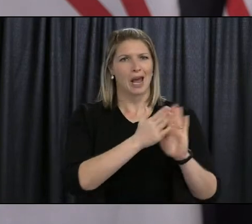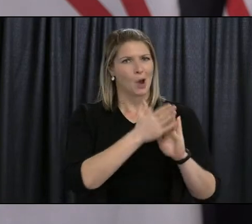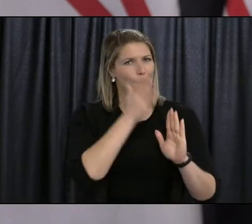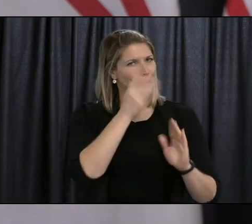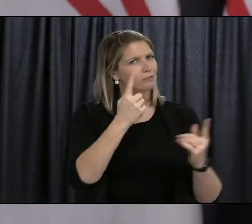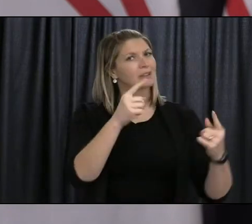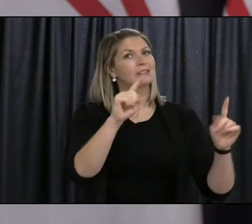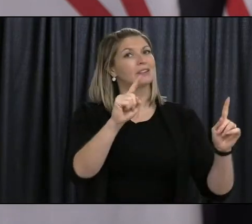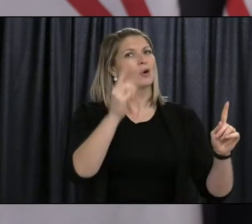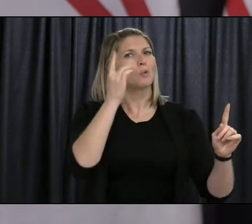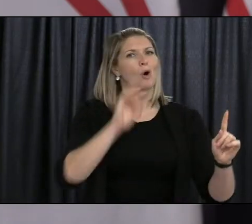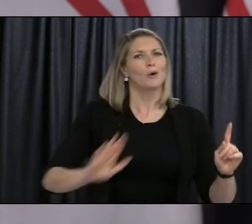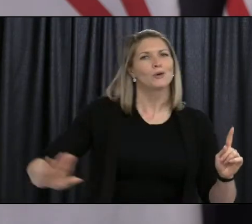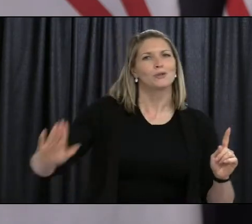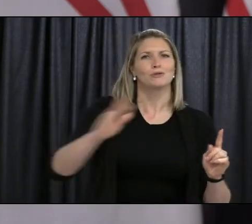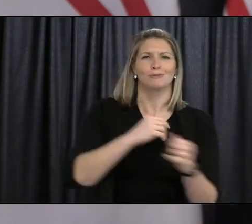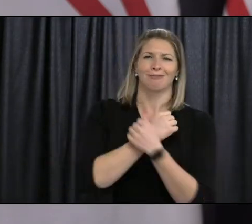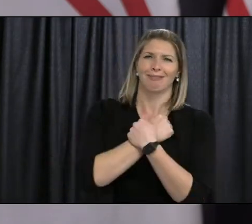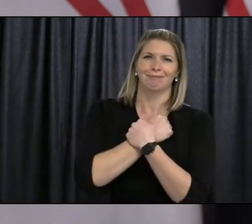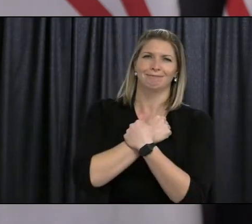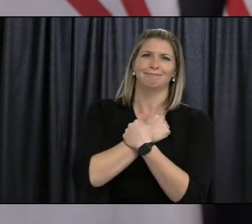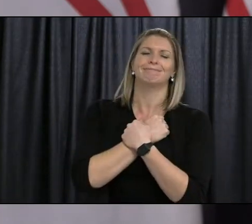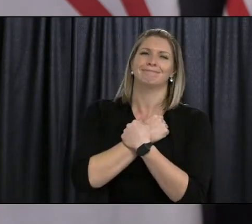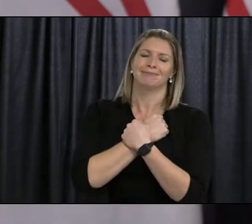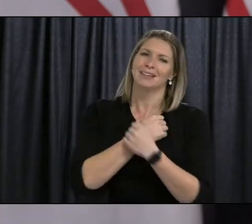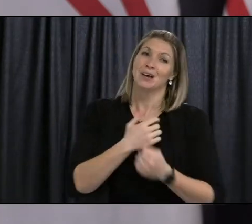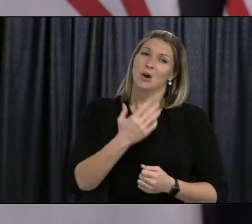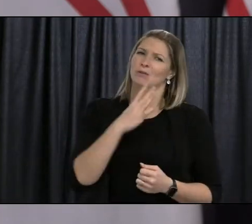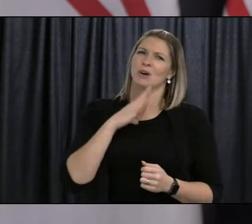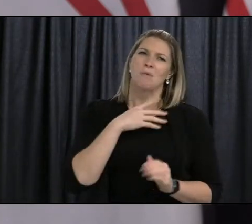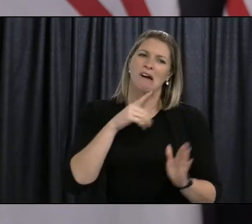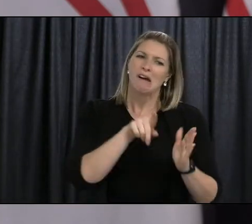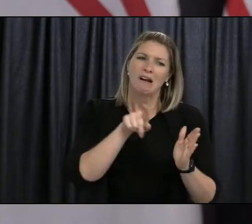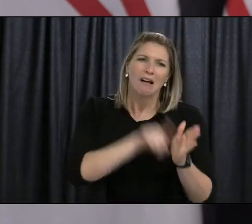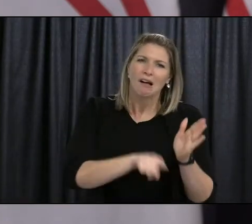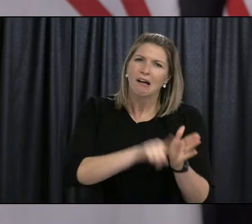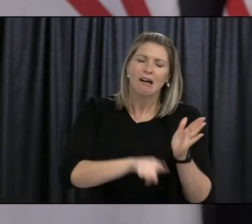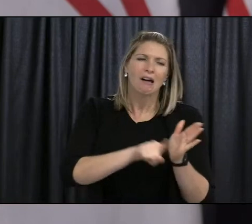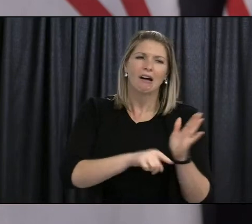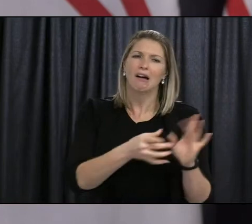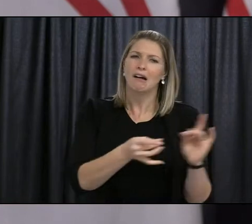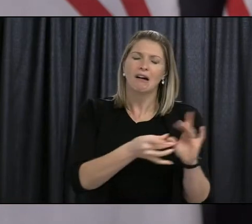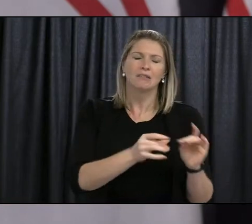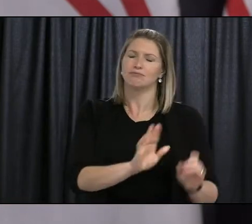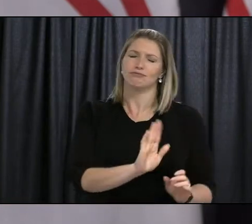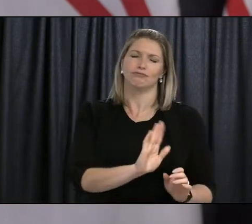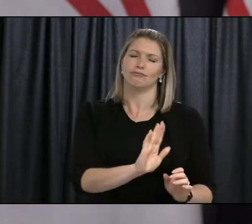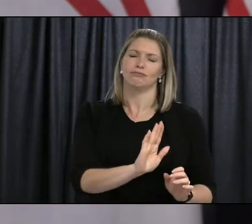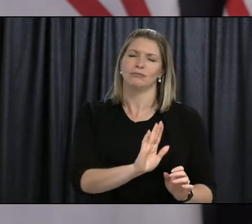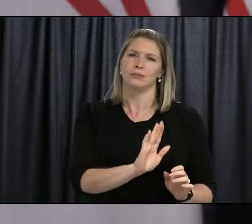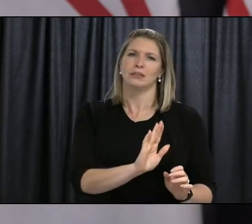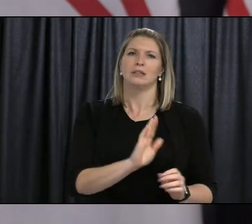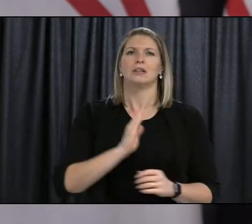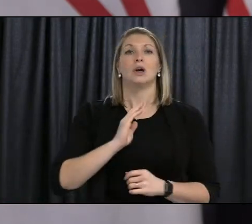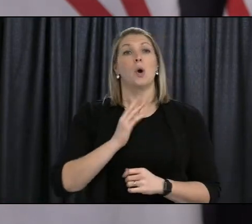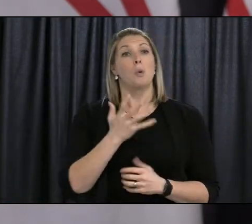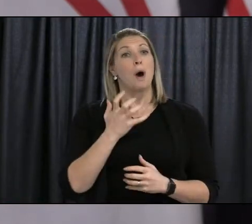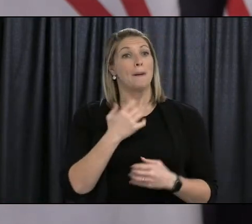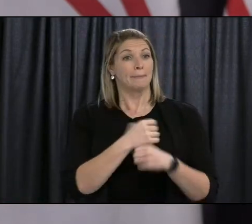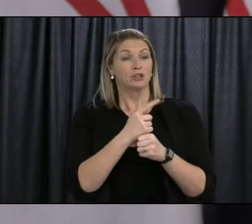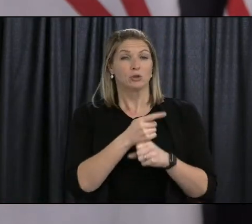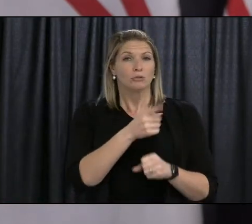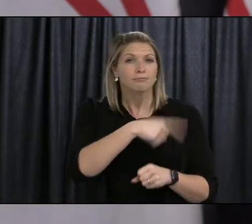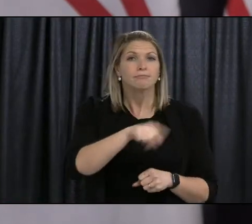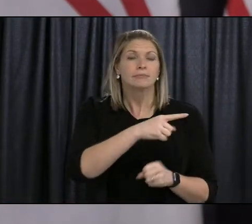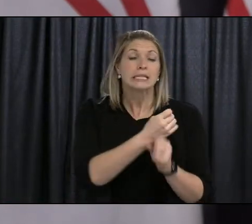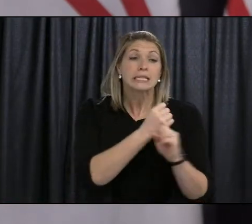the reassurance that they will not become targets for bullying and discrimination. So we need people to feel safe to come forward